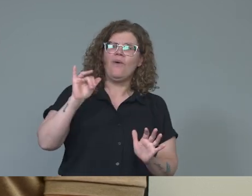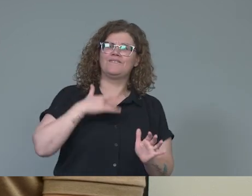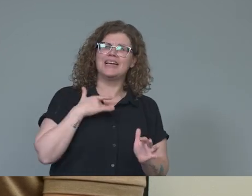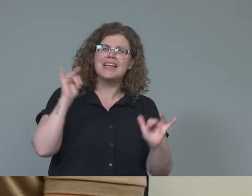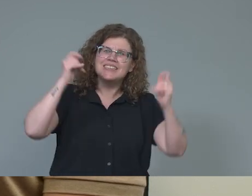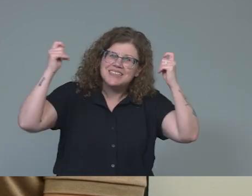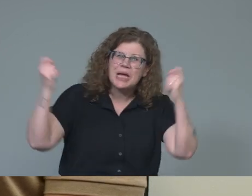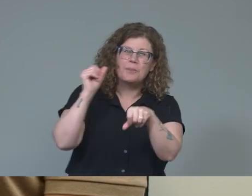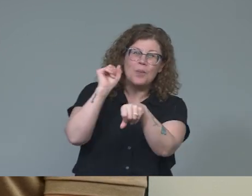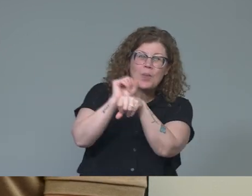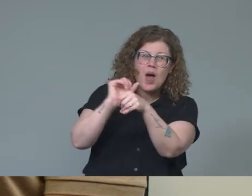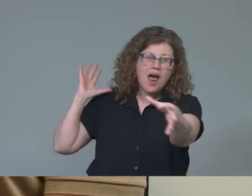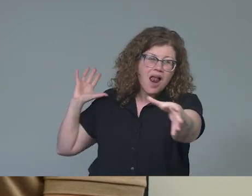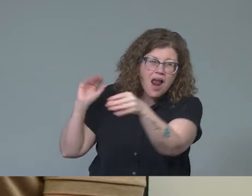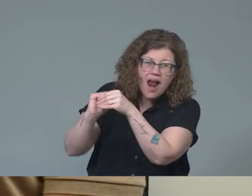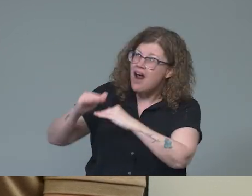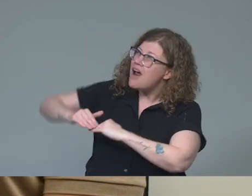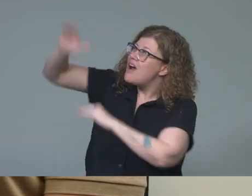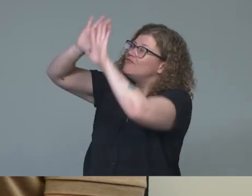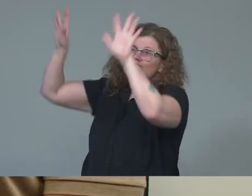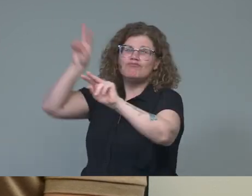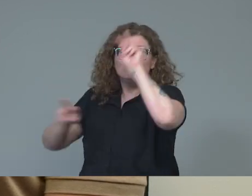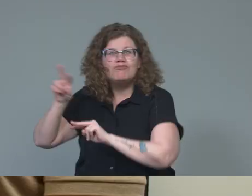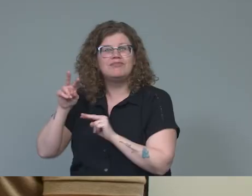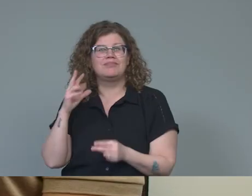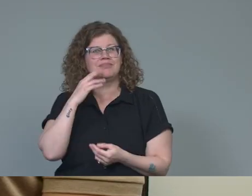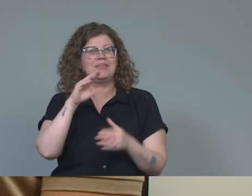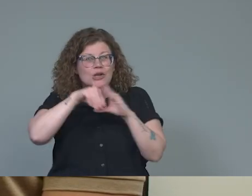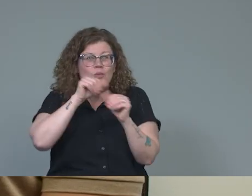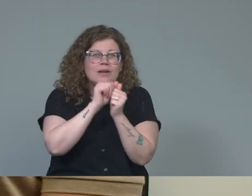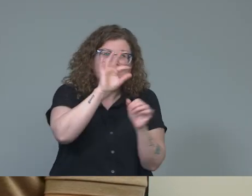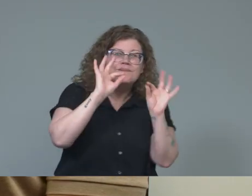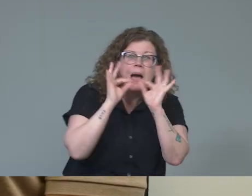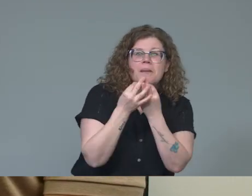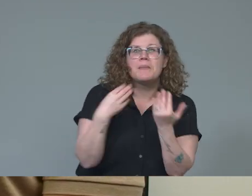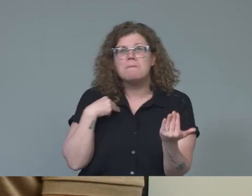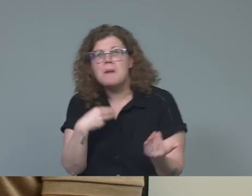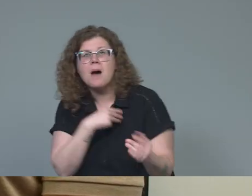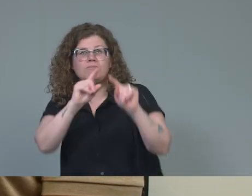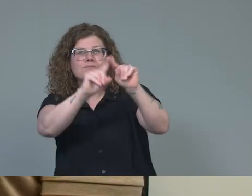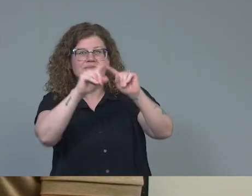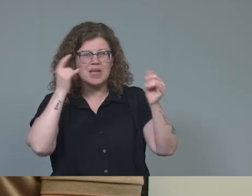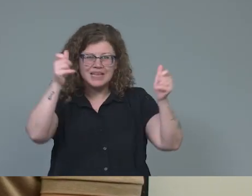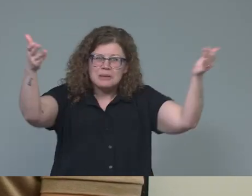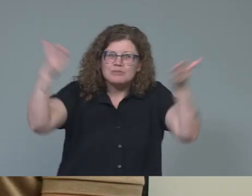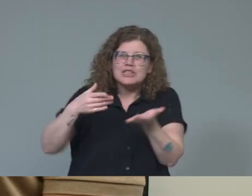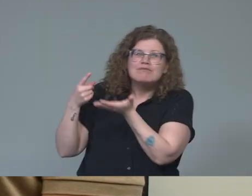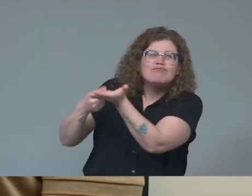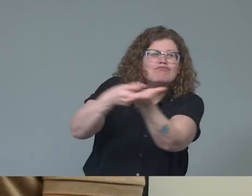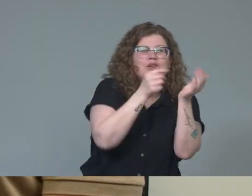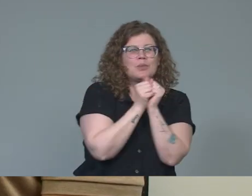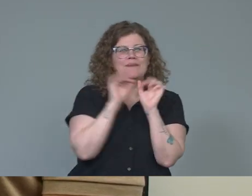made this thing and then now it's on the walls and this is going to be here for a long time. And it's celebrating a lot of different things, a lot of